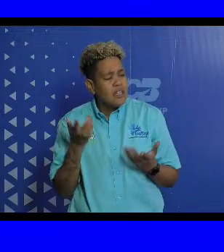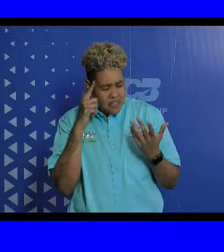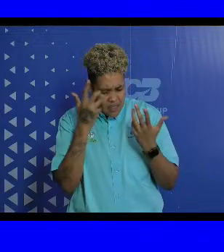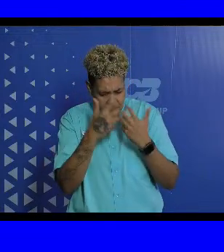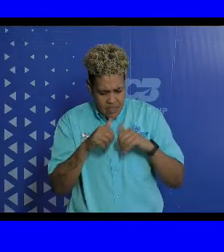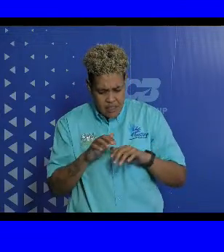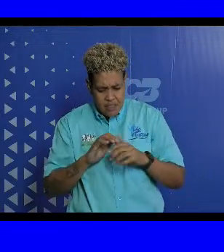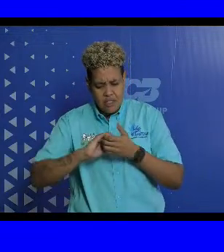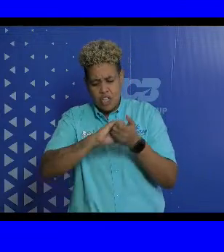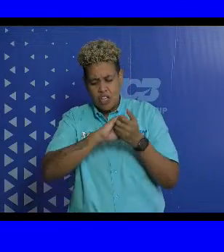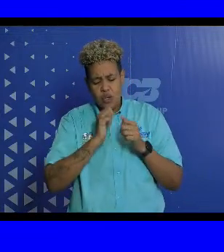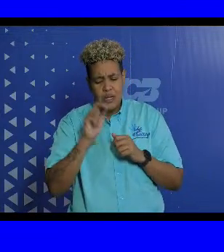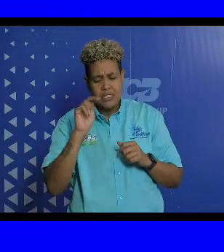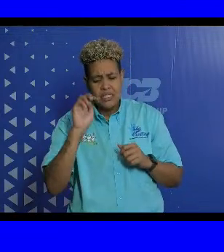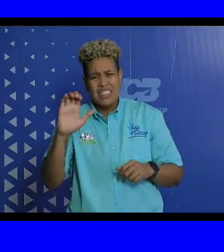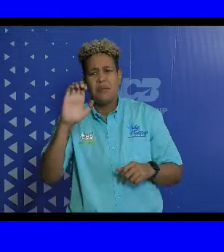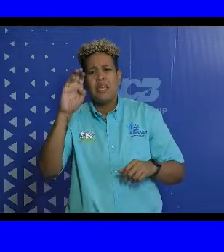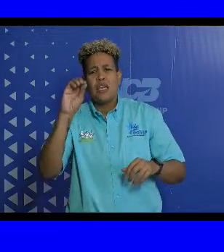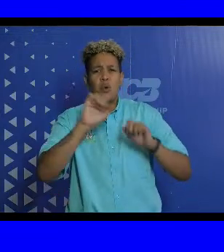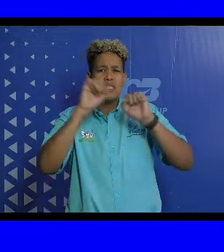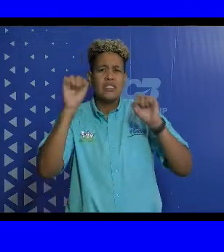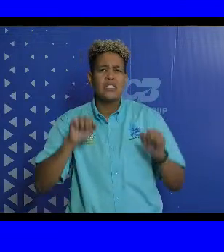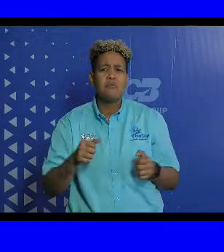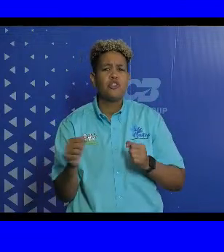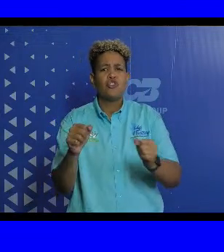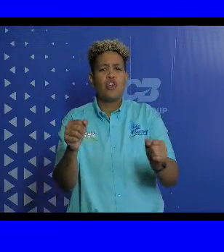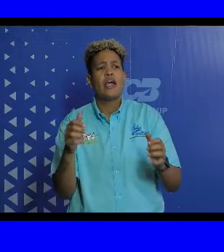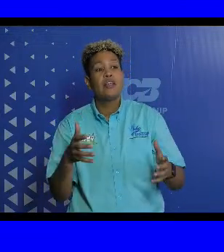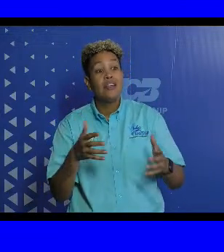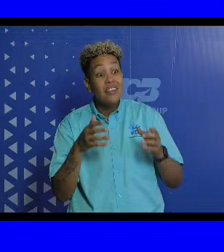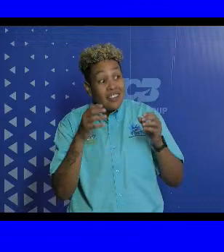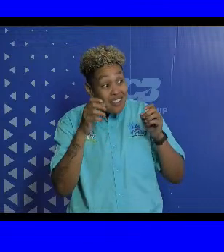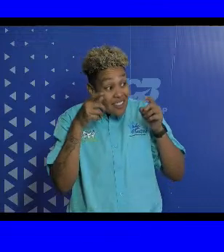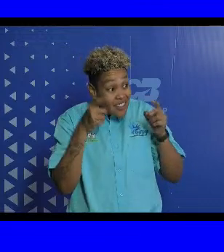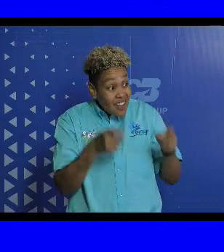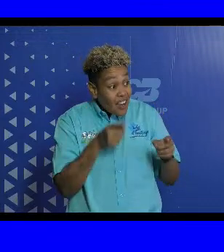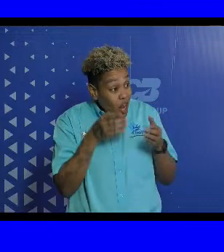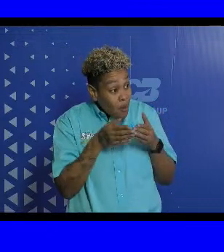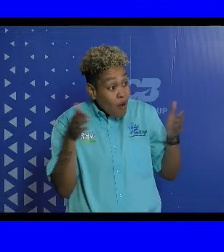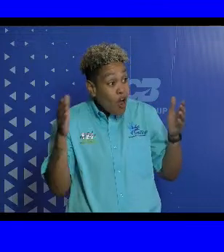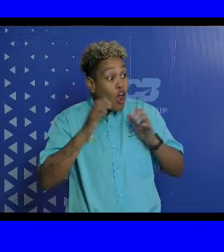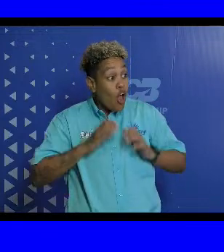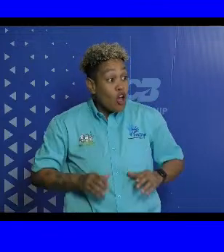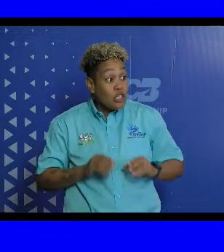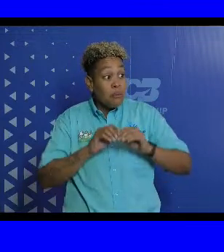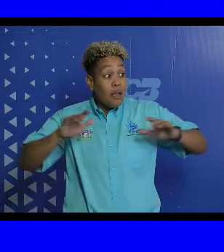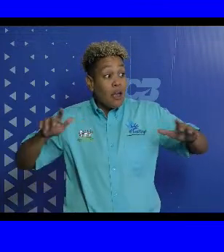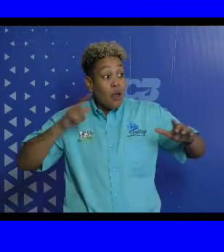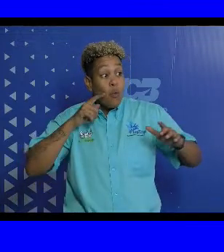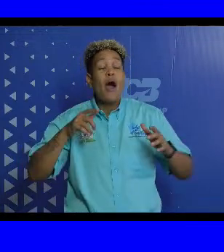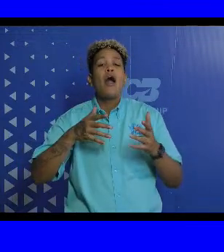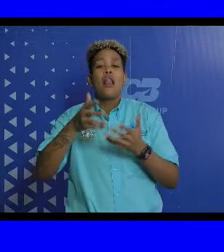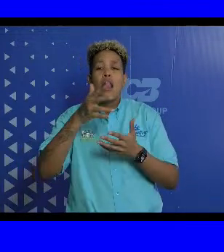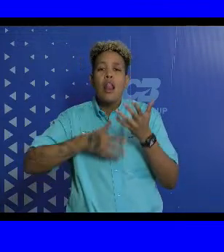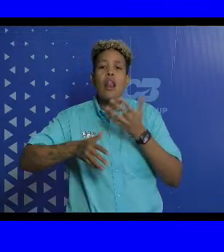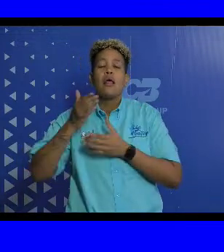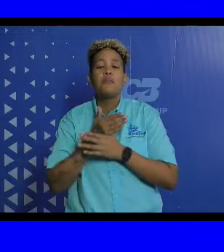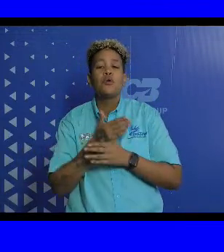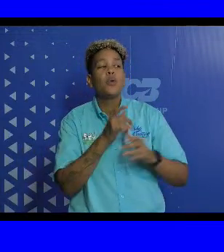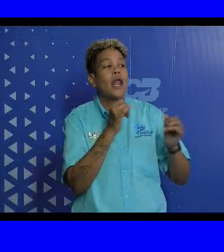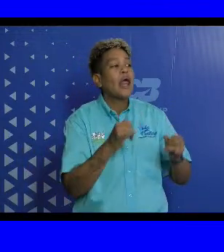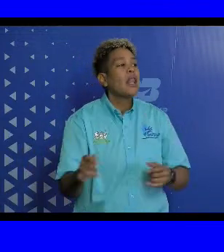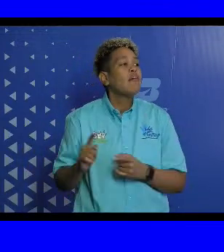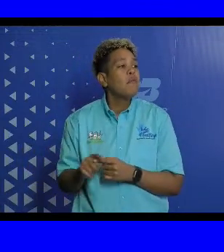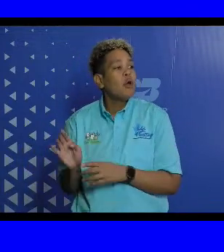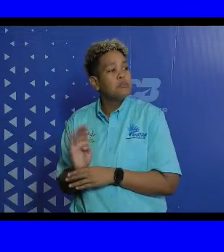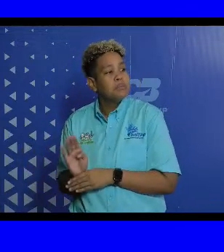with NCBJ's ecosystem strategy, anchored on broadening its customer base while deepening interactions between